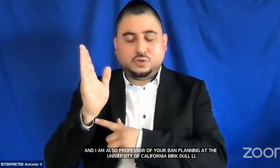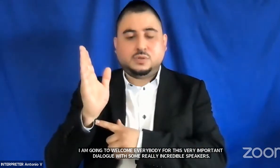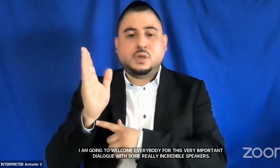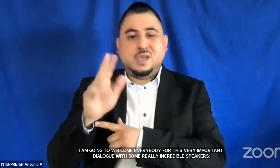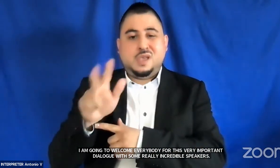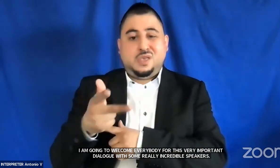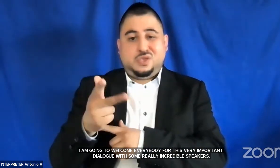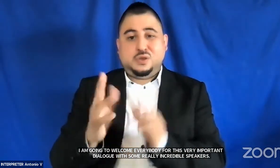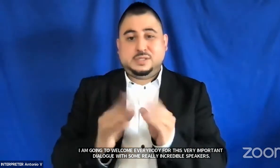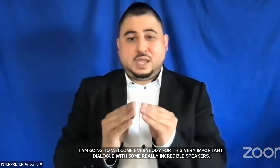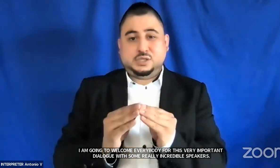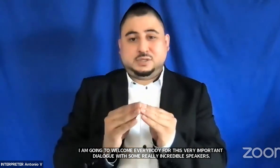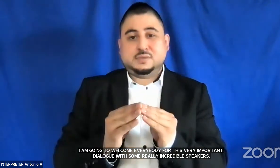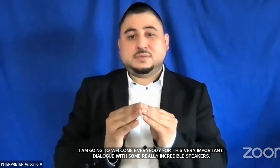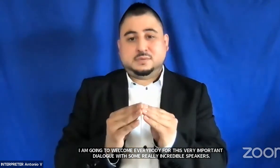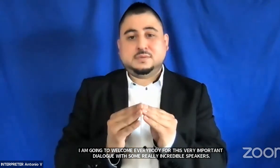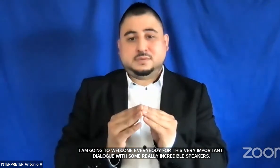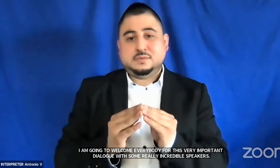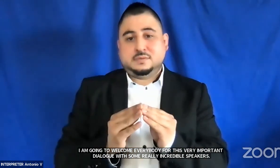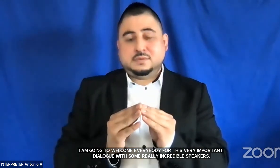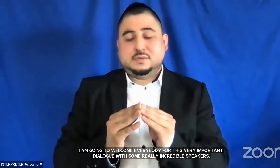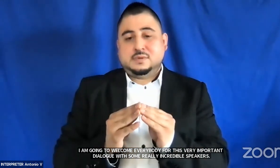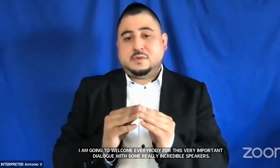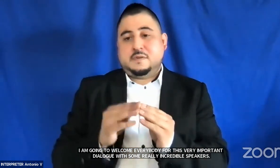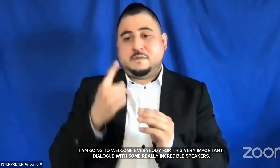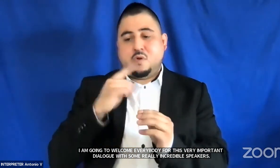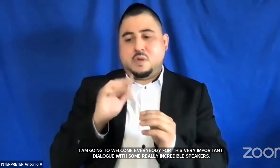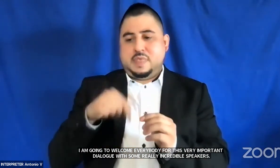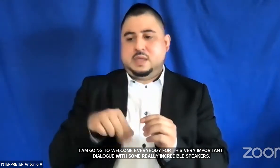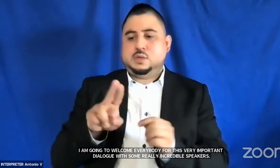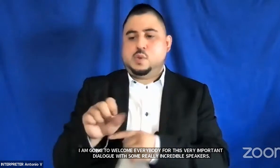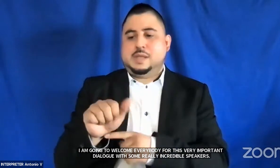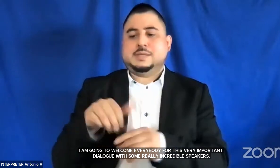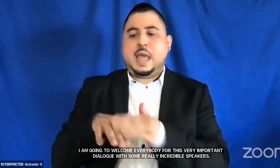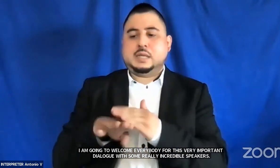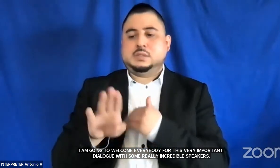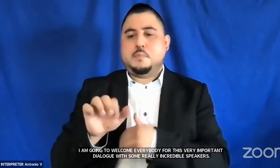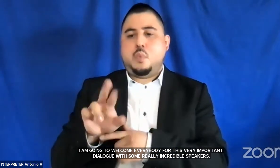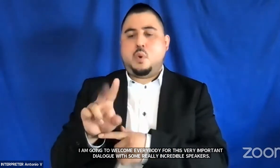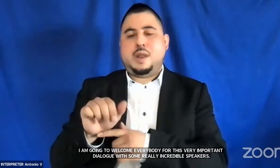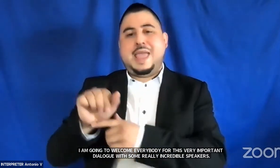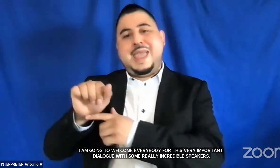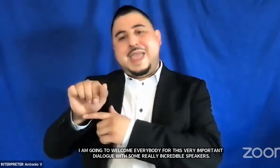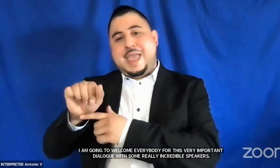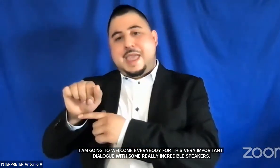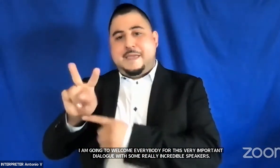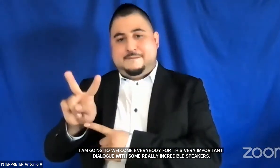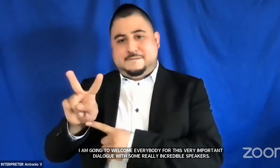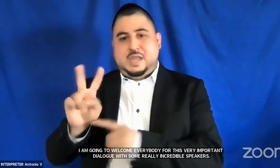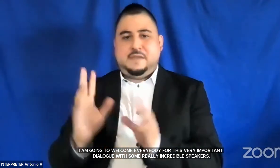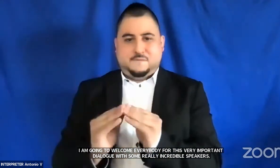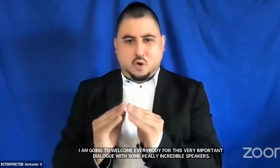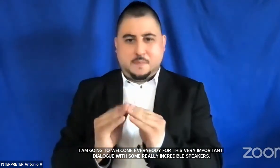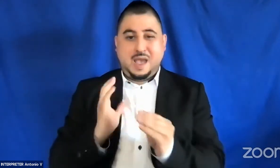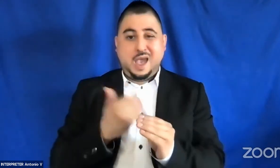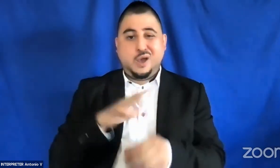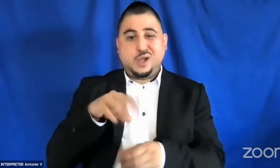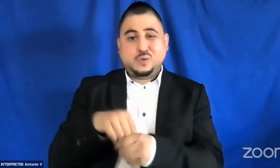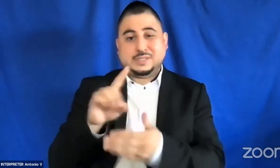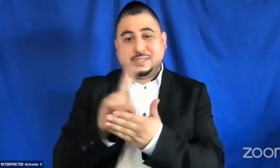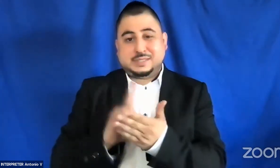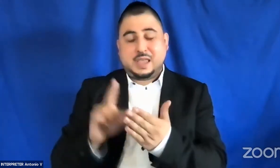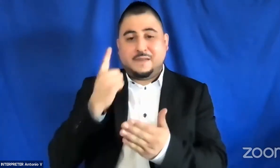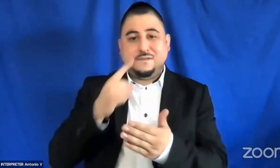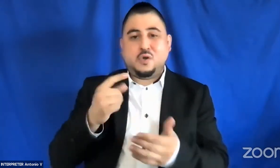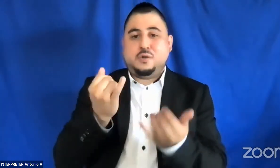third session of the U.S. Access Board's AV Forum on inclusive design of